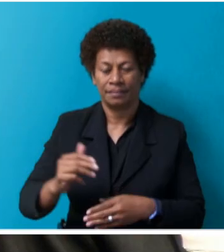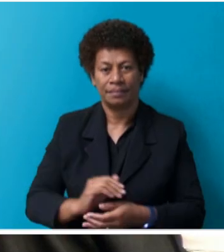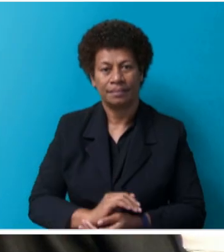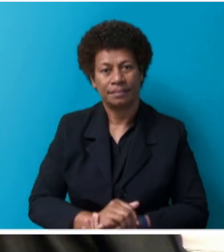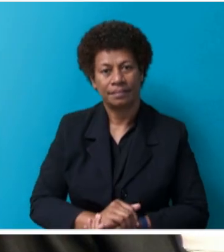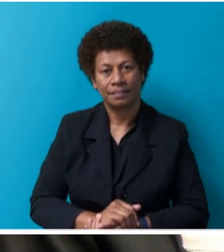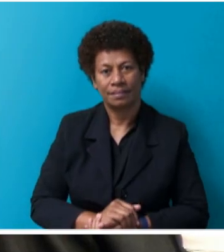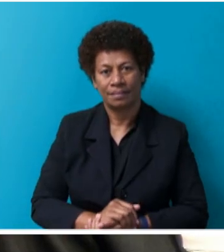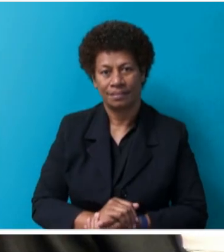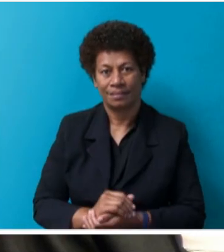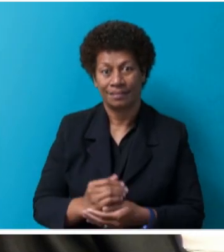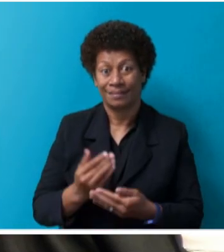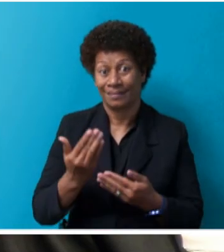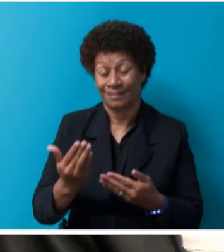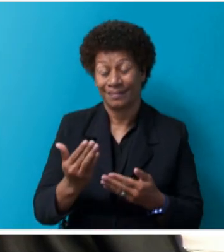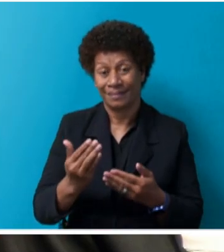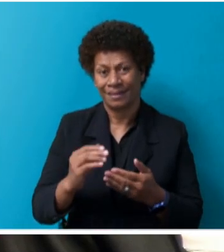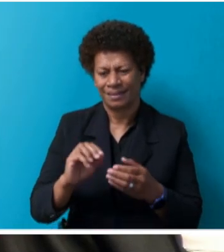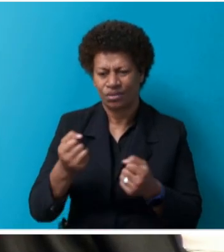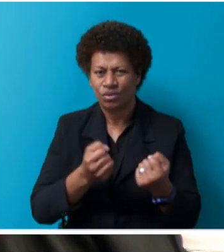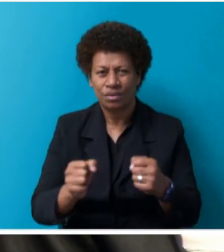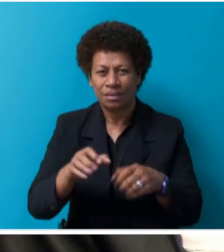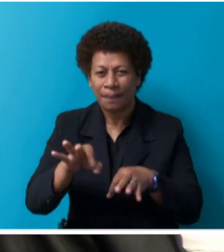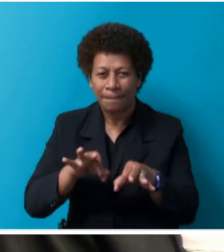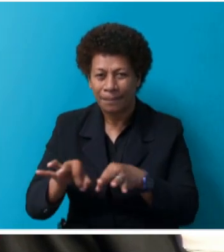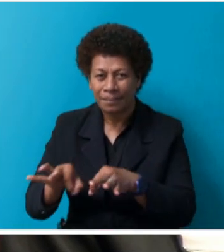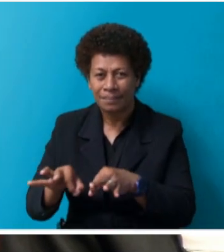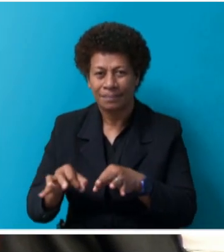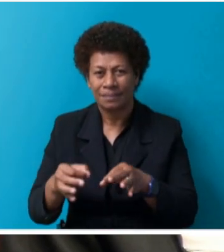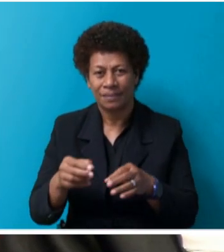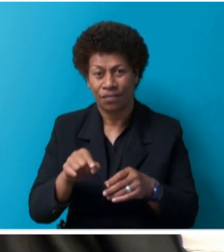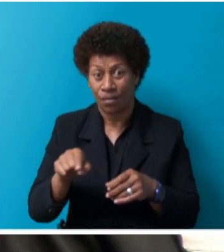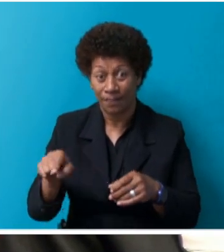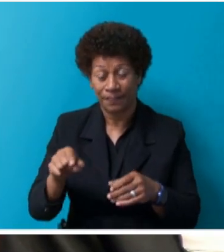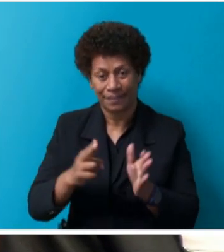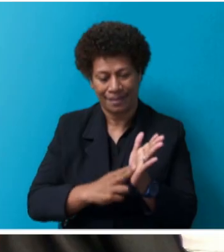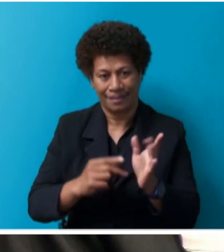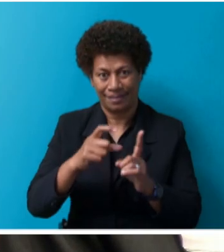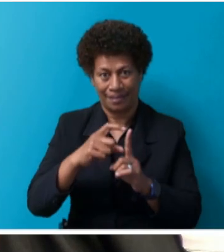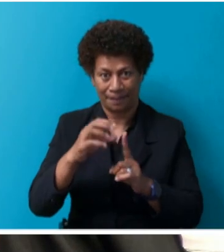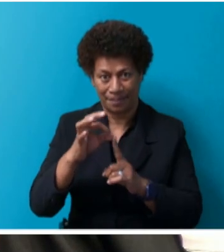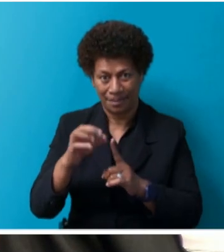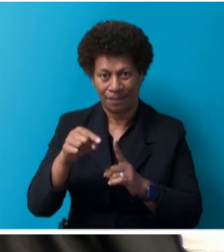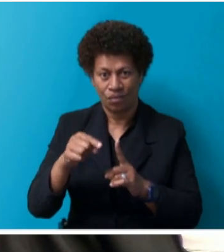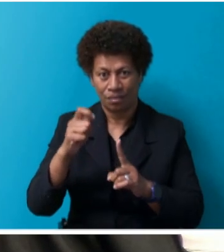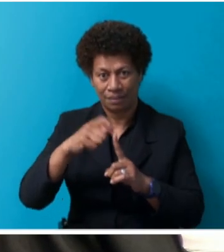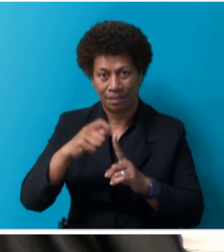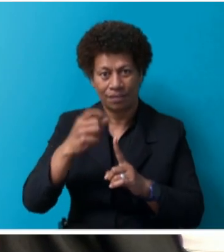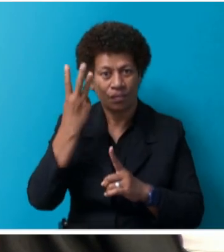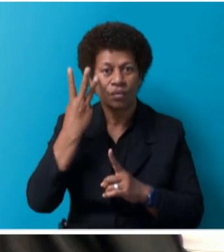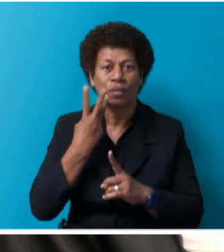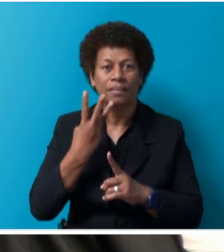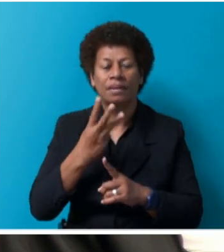The WENAP provides a strategic framework for advancing the goals of NDP across its pillars and key targets on women's economic